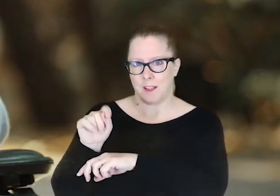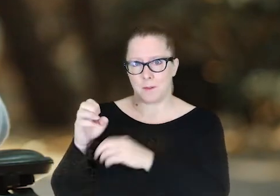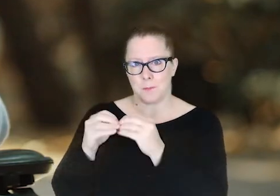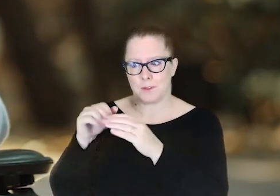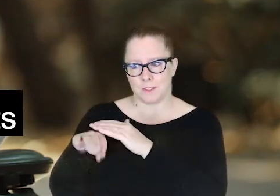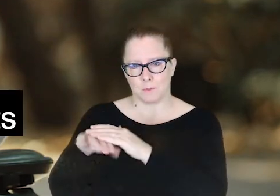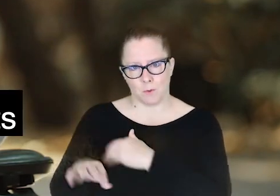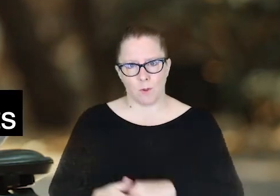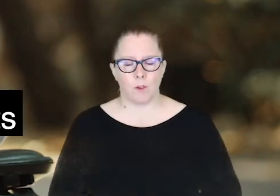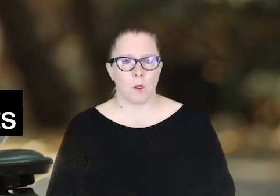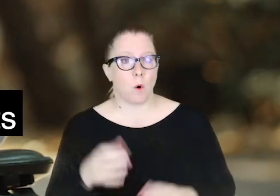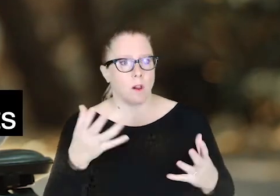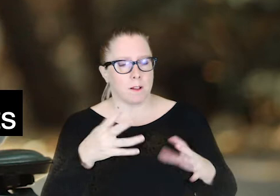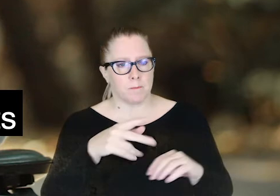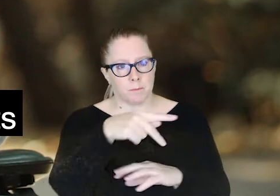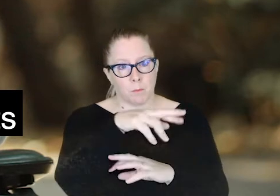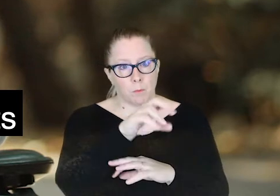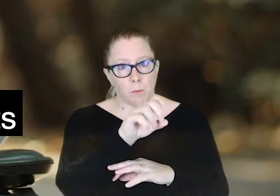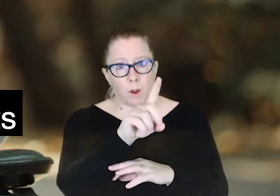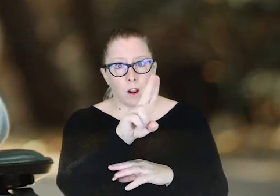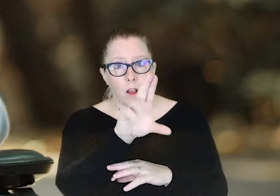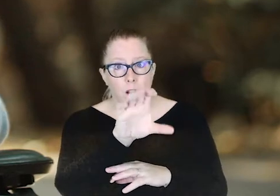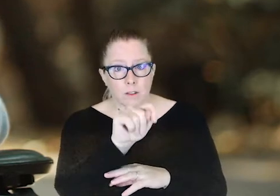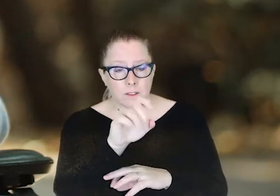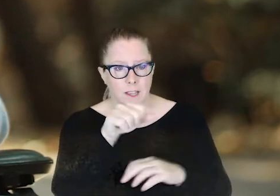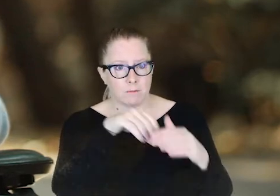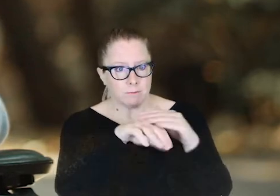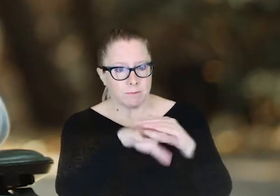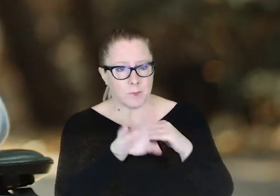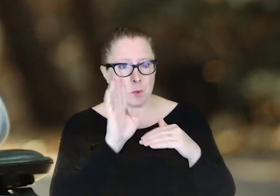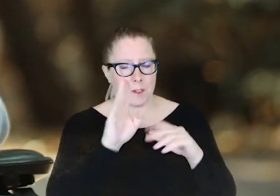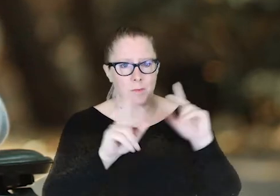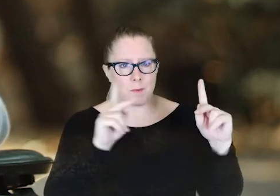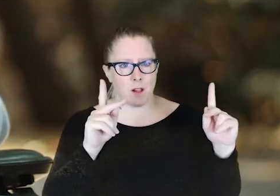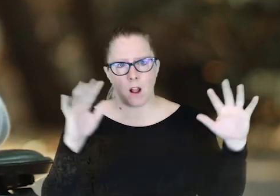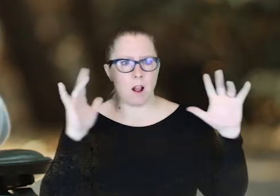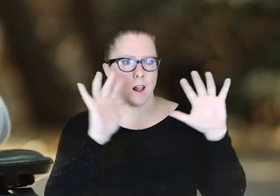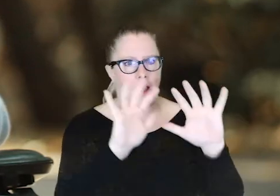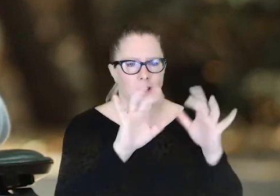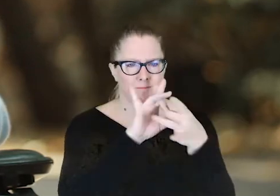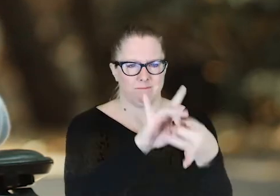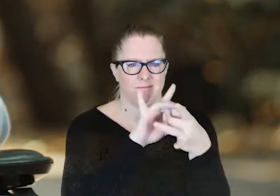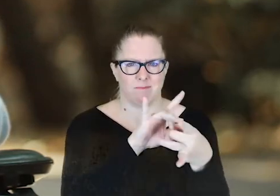to be more accessible. You'll be able to build those products in a way that you'll forge a lifetime of loyalty